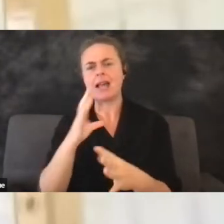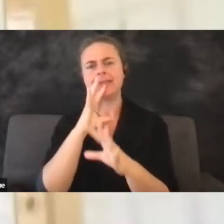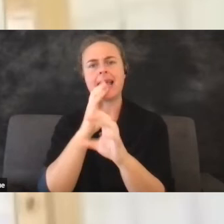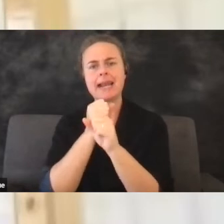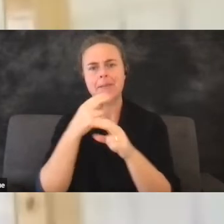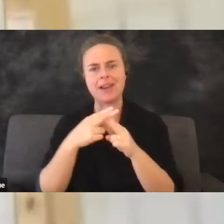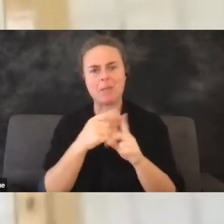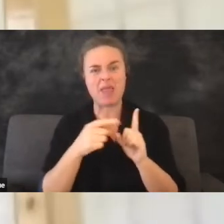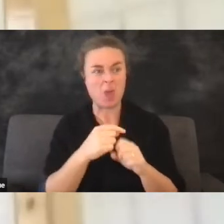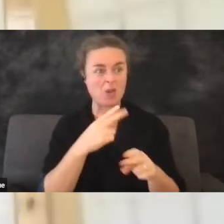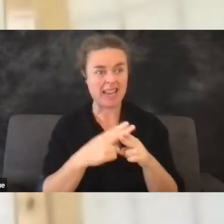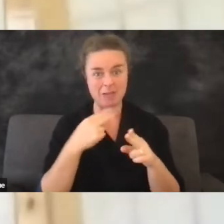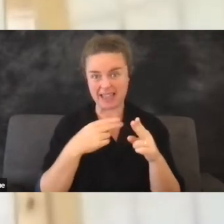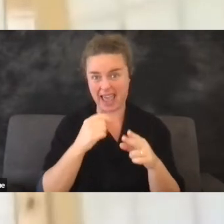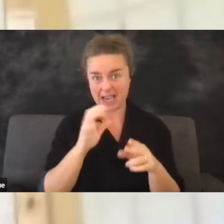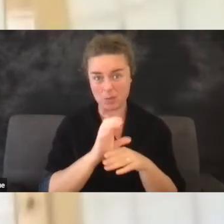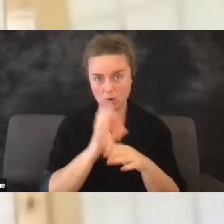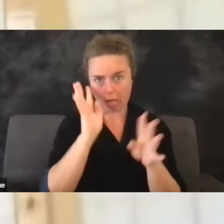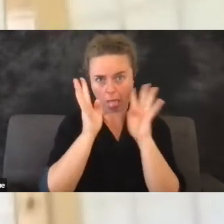amusement depending on what you end up getting.